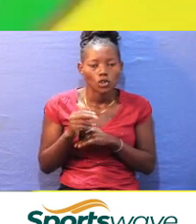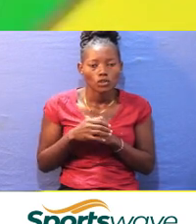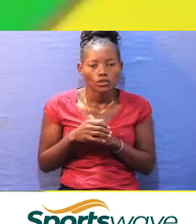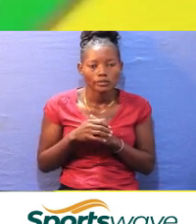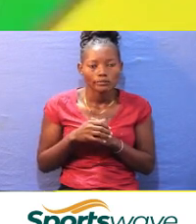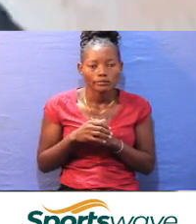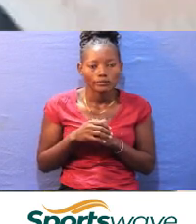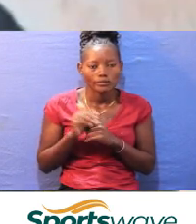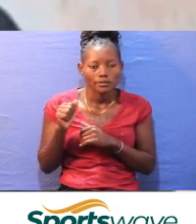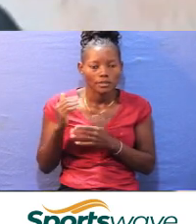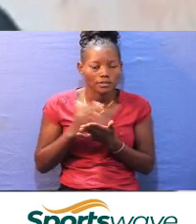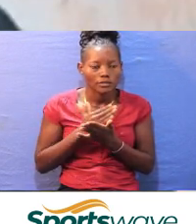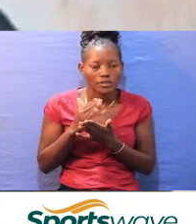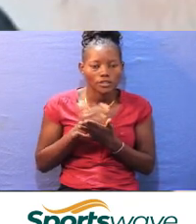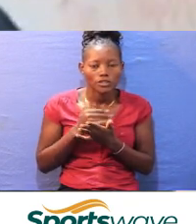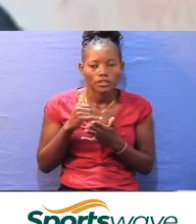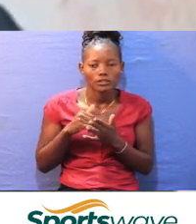yeah. Yeah, he can share it with you.